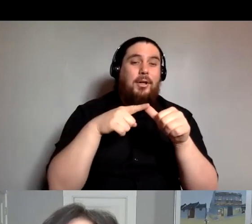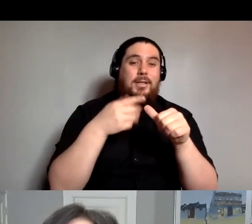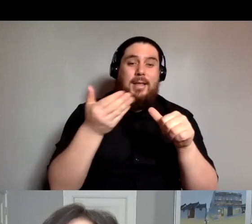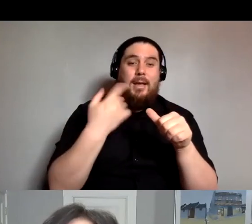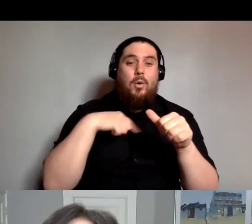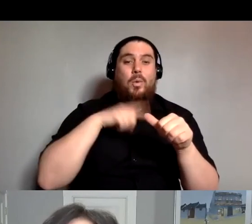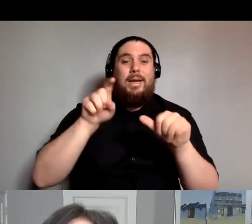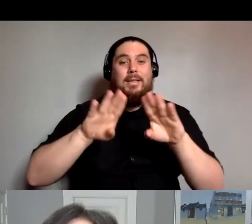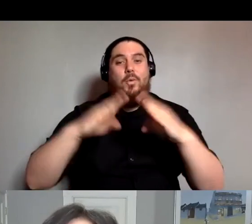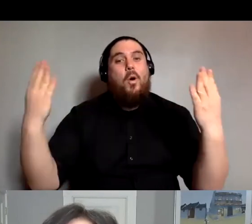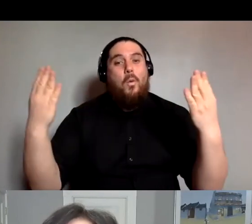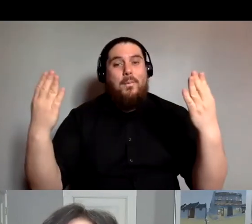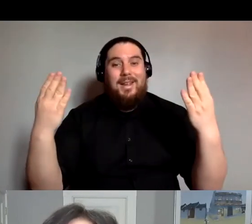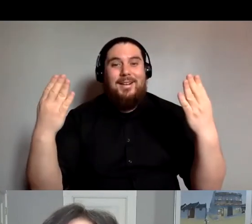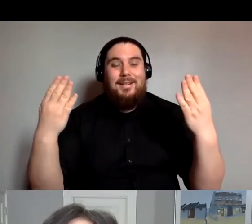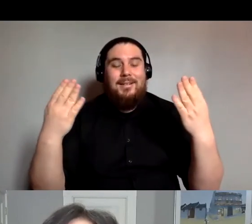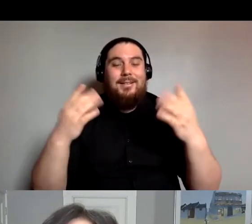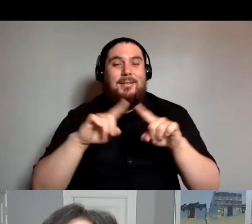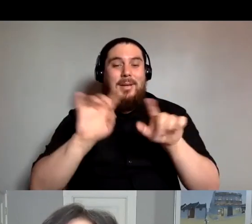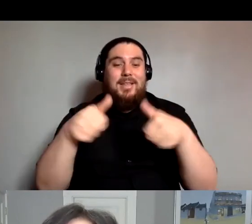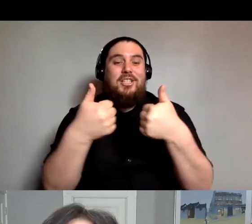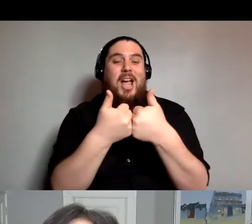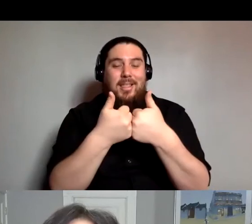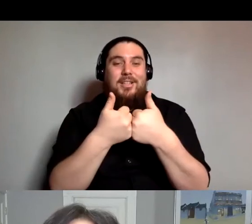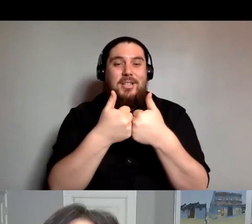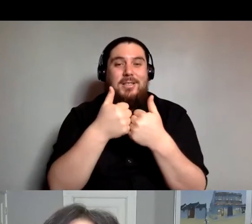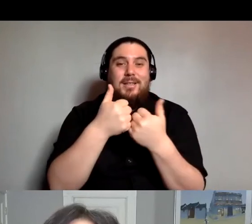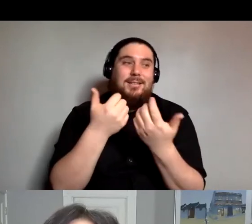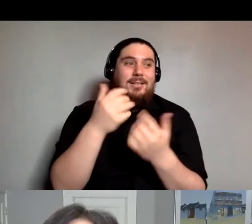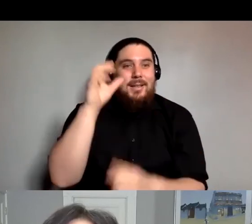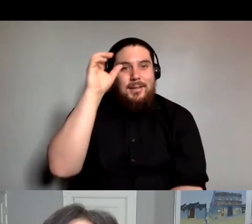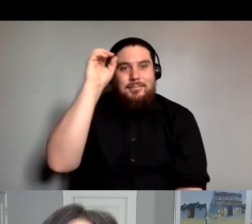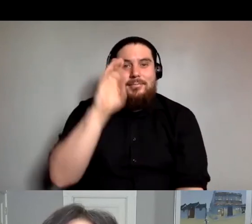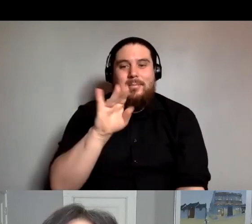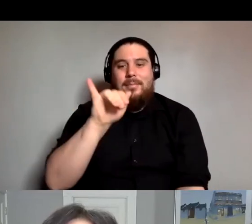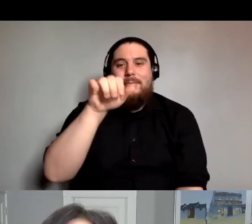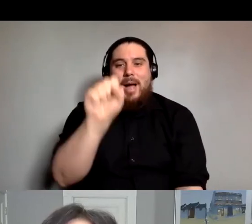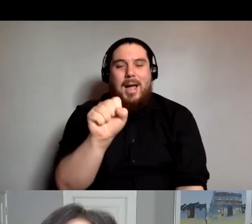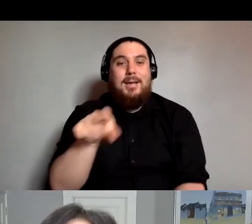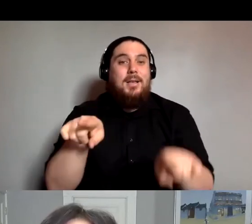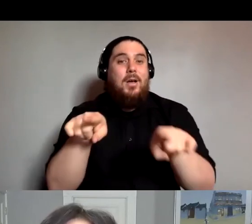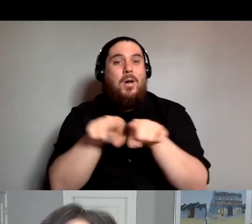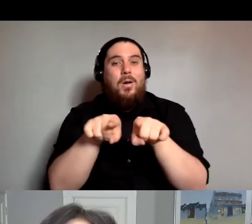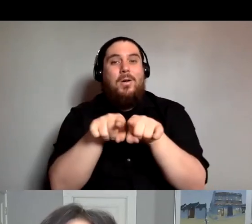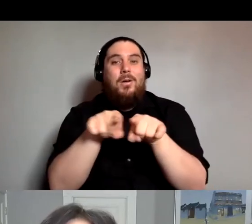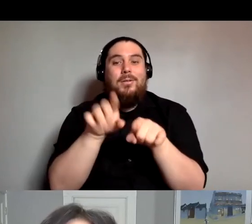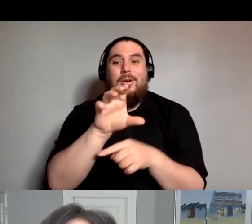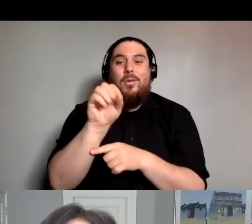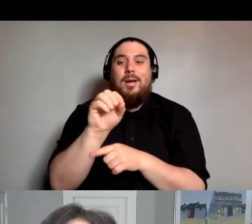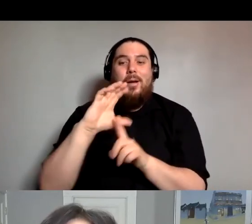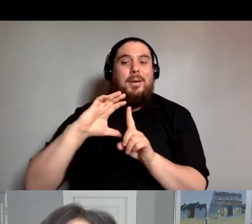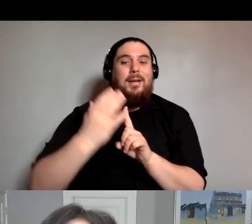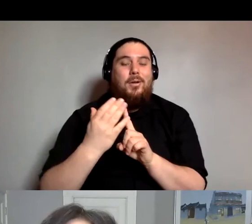with some of the innate biases and the reinforcement of company culture, because we've already